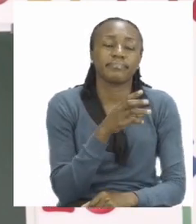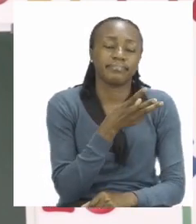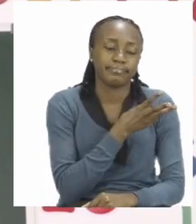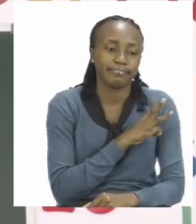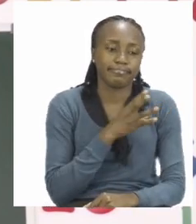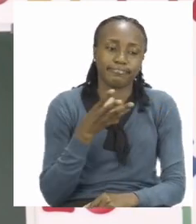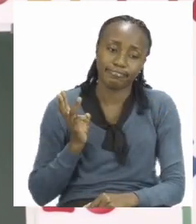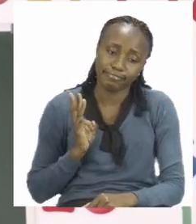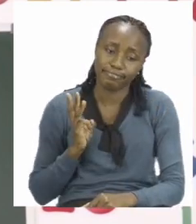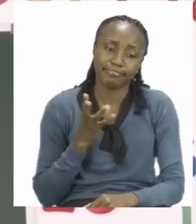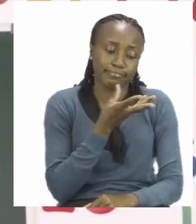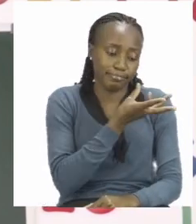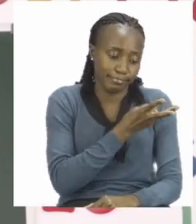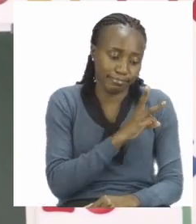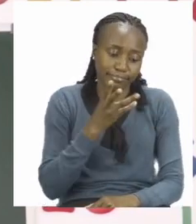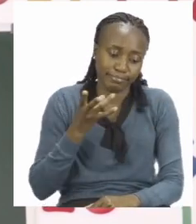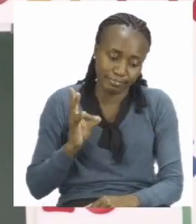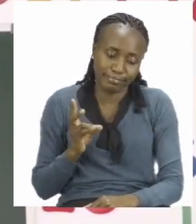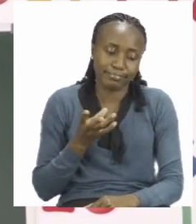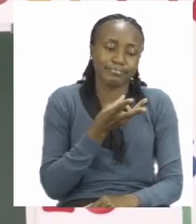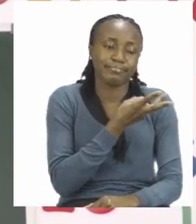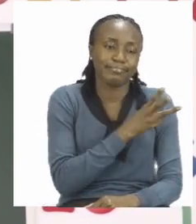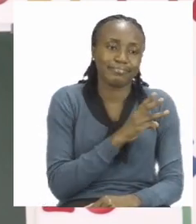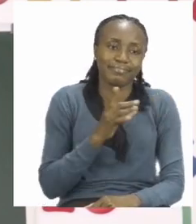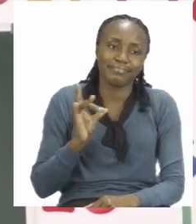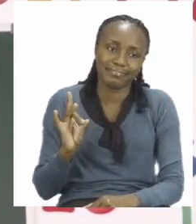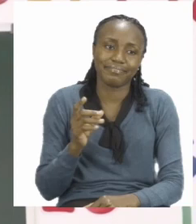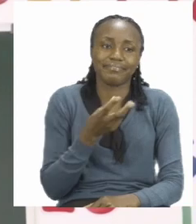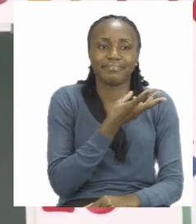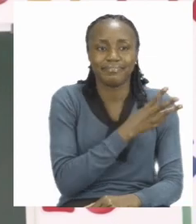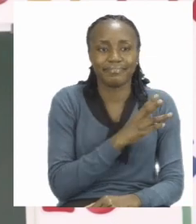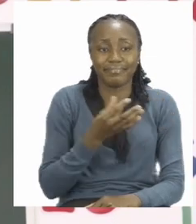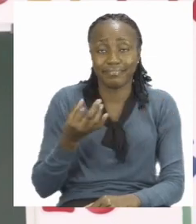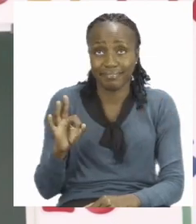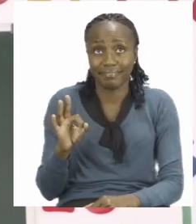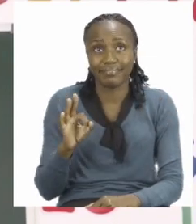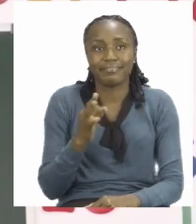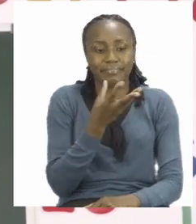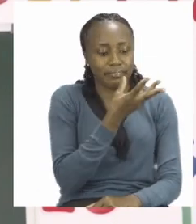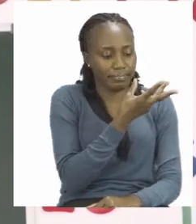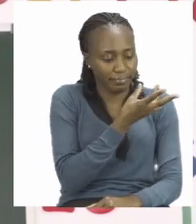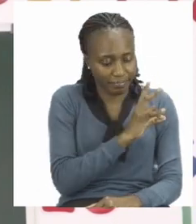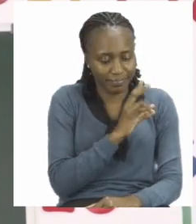66, 67, 68, 69,